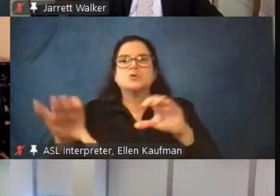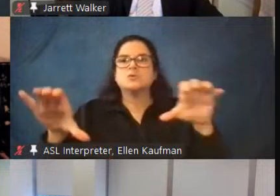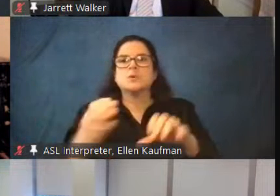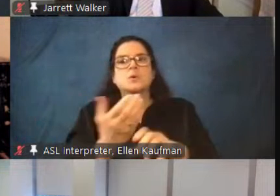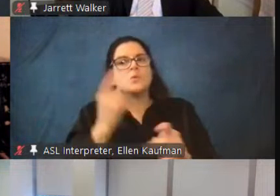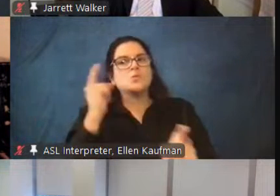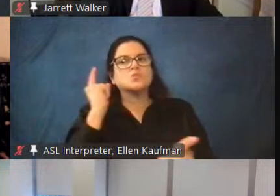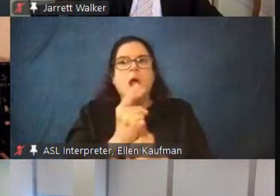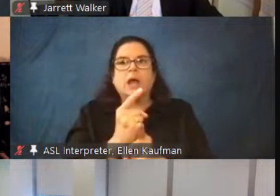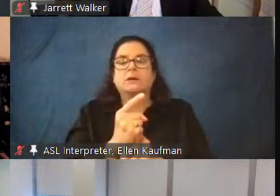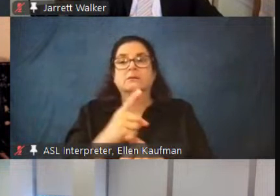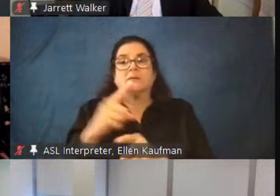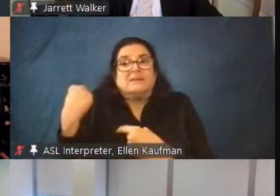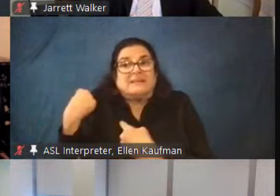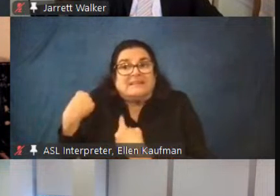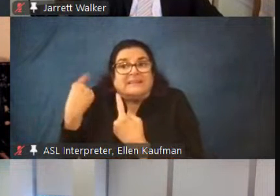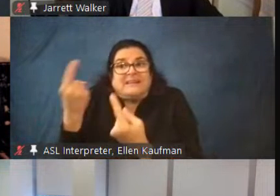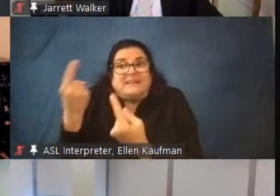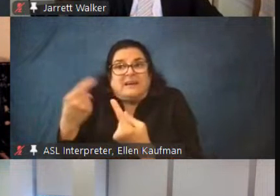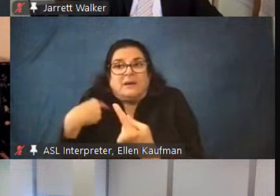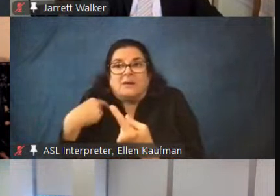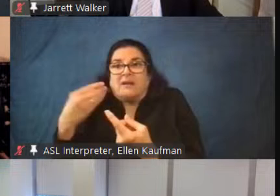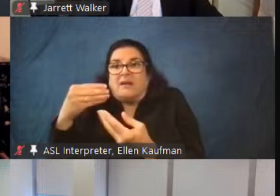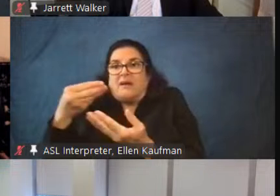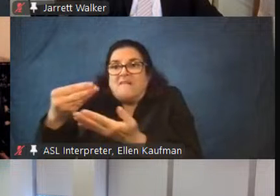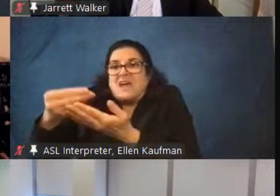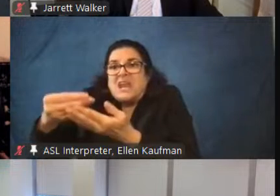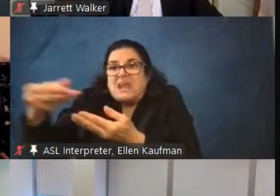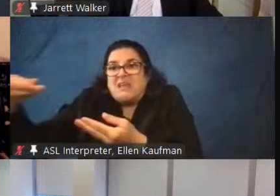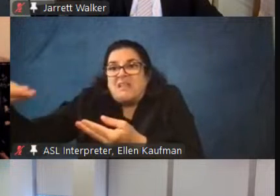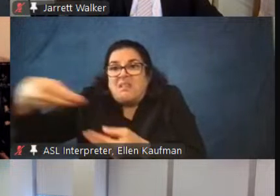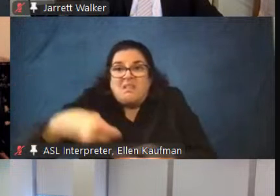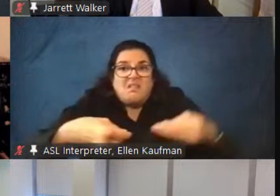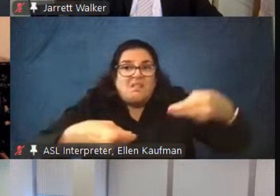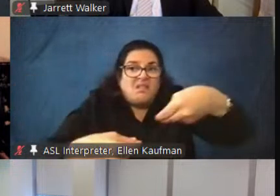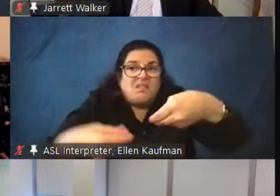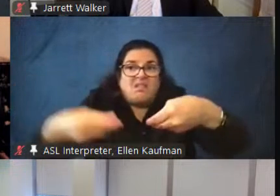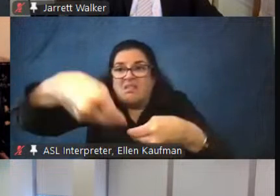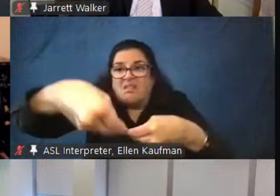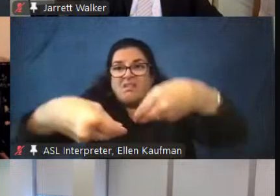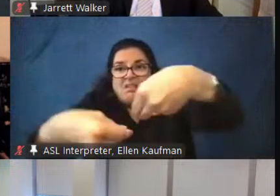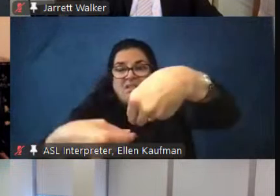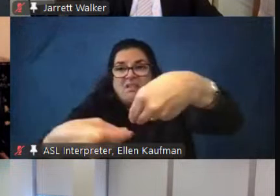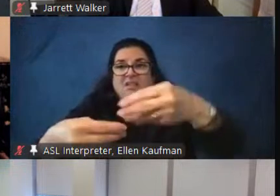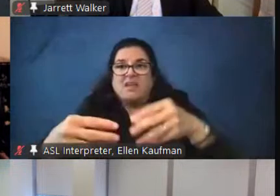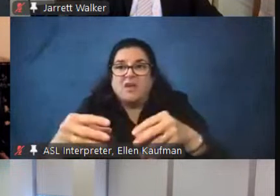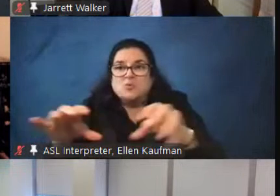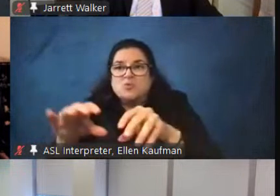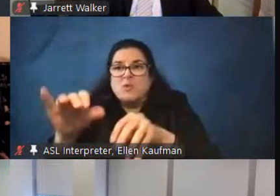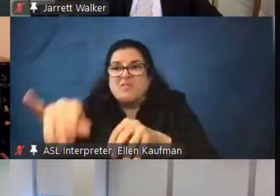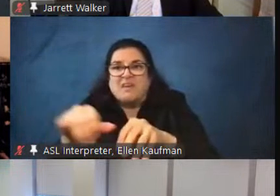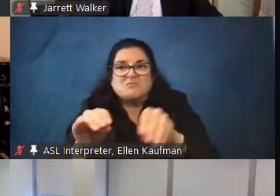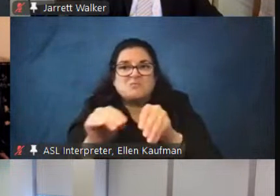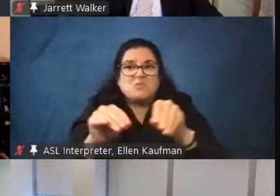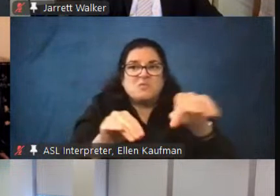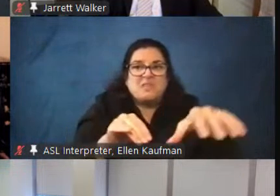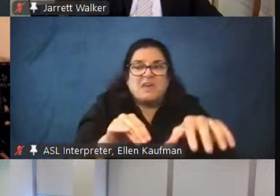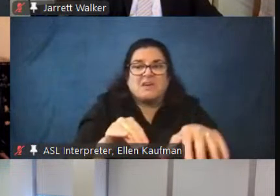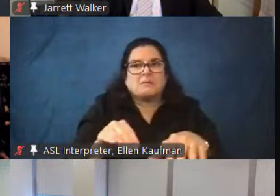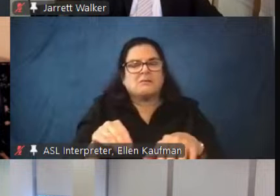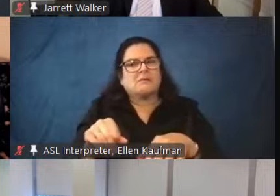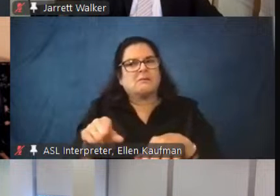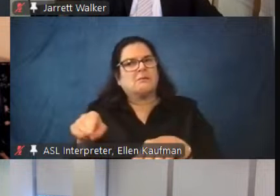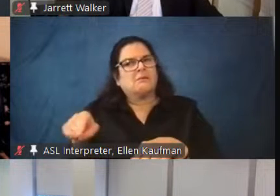a system of funding that has only resulted in inequitable outcomes, particularly to communities of low income and color. And